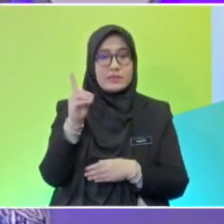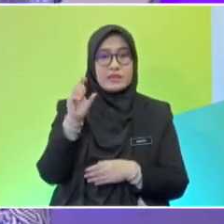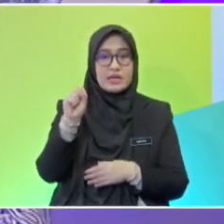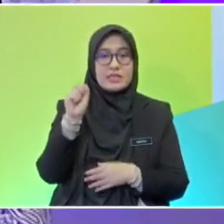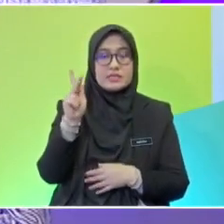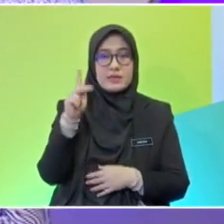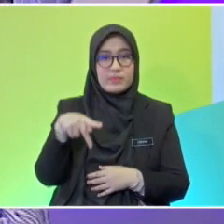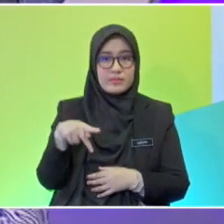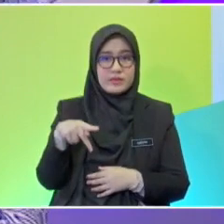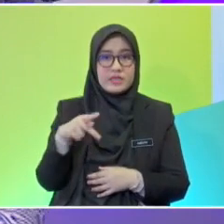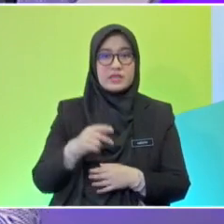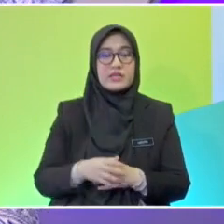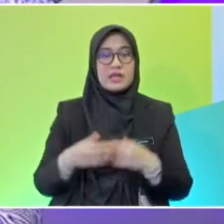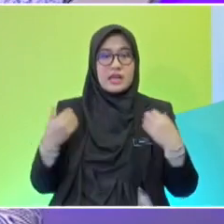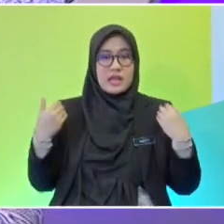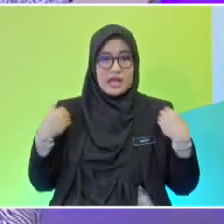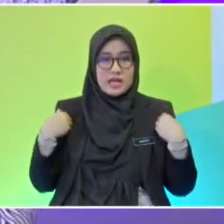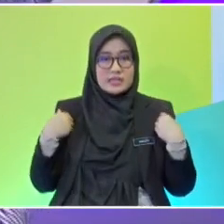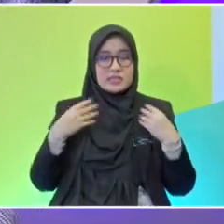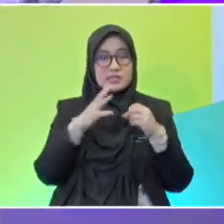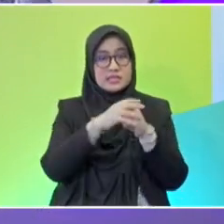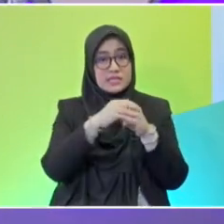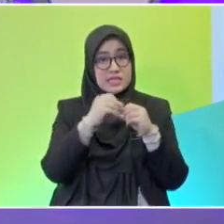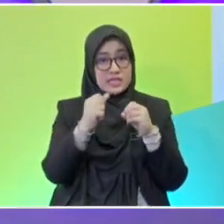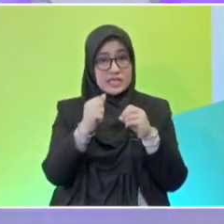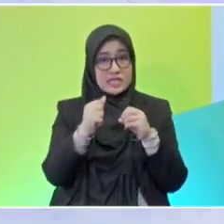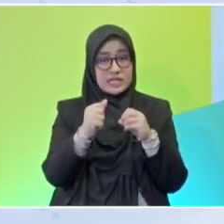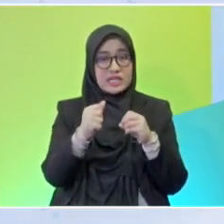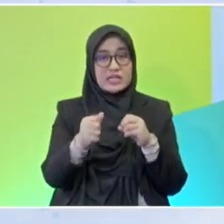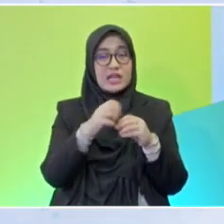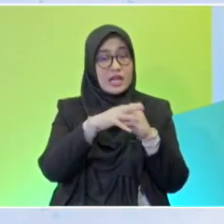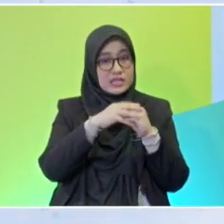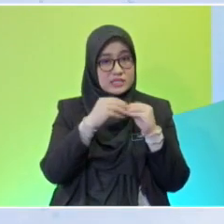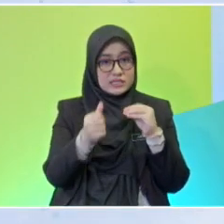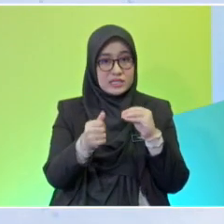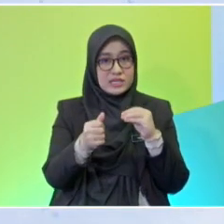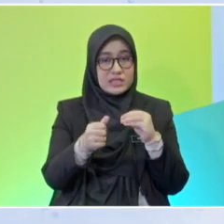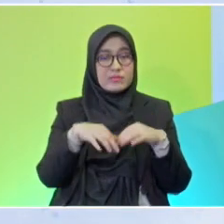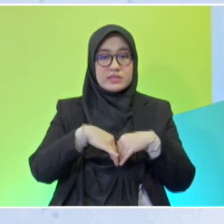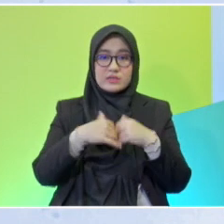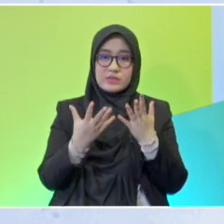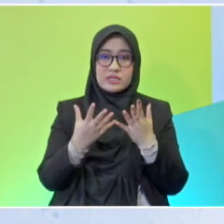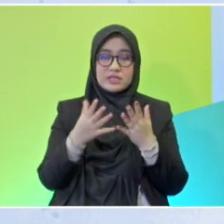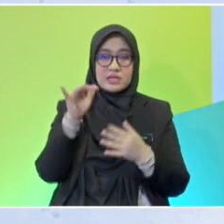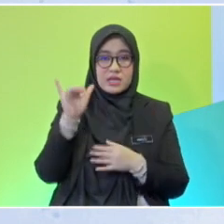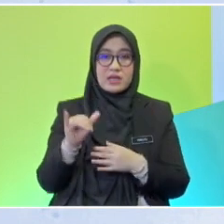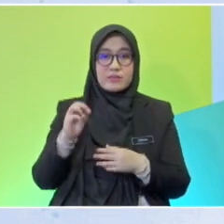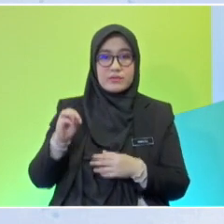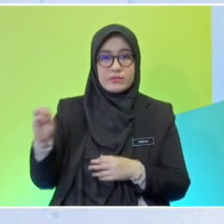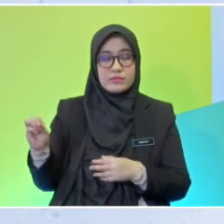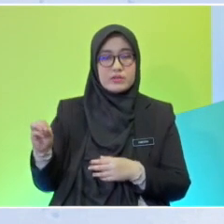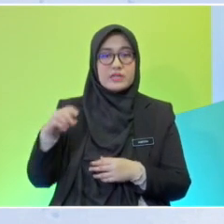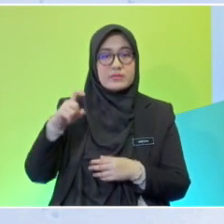for every language skill. This is how we will award our performance level for PBD later